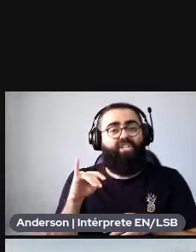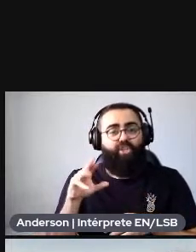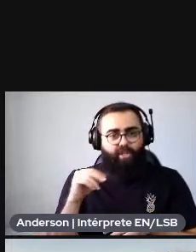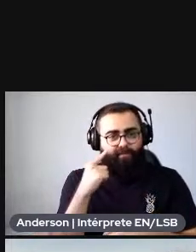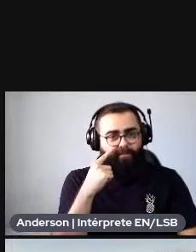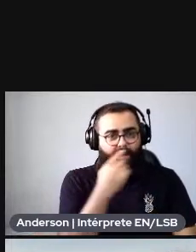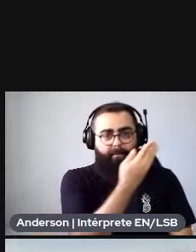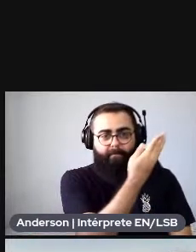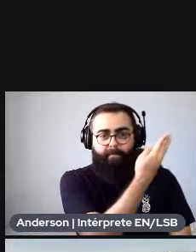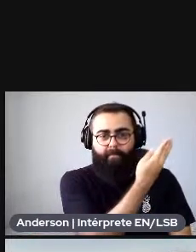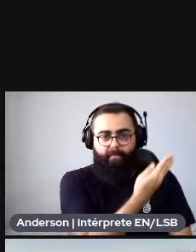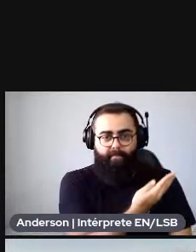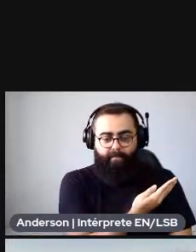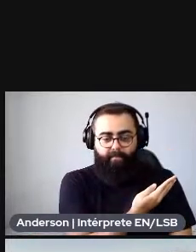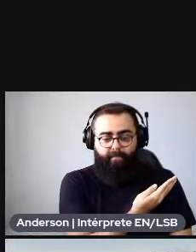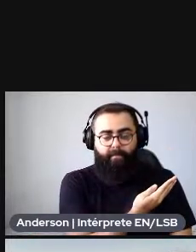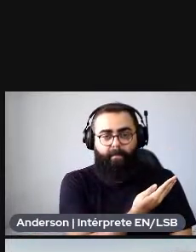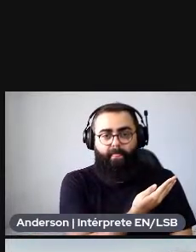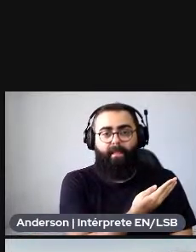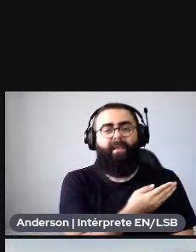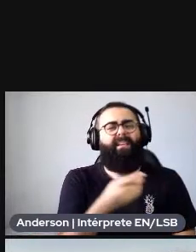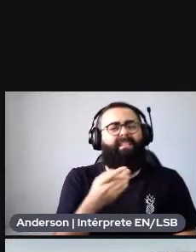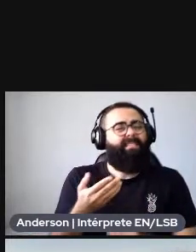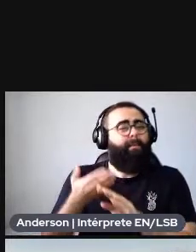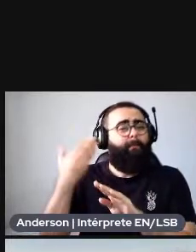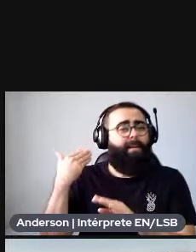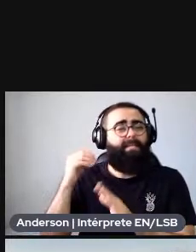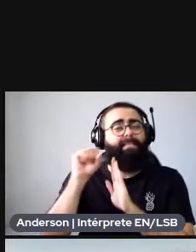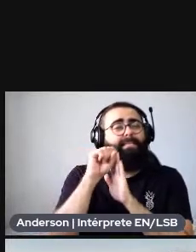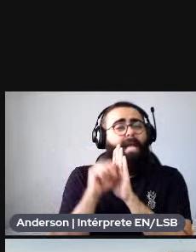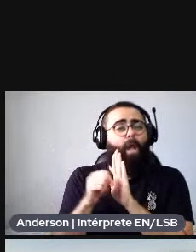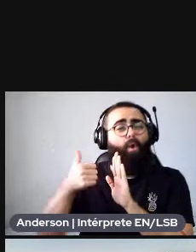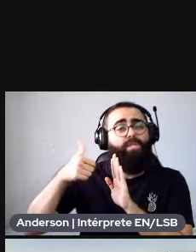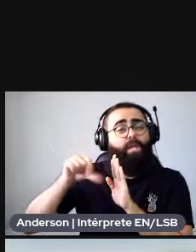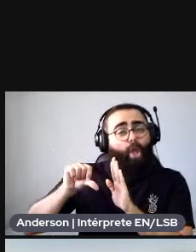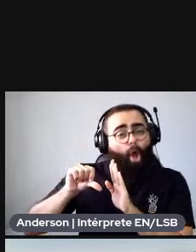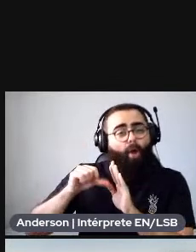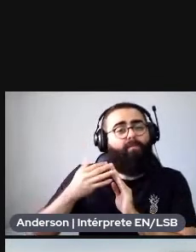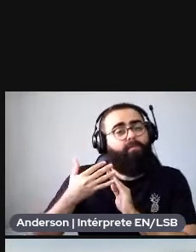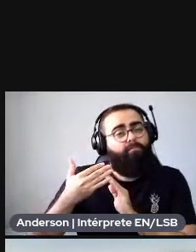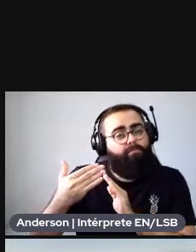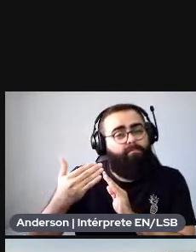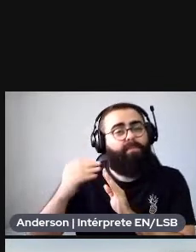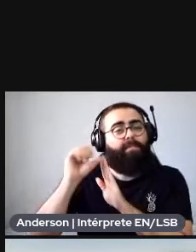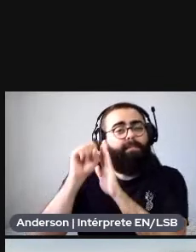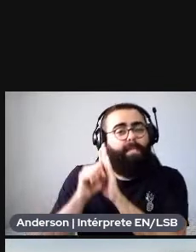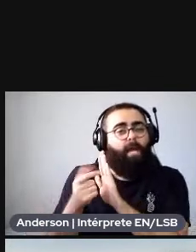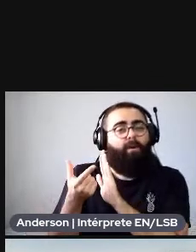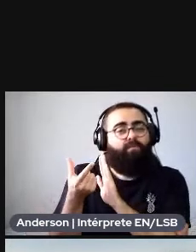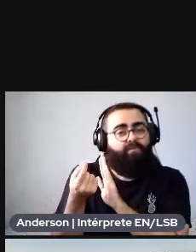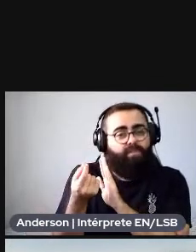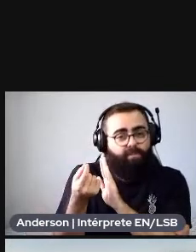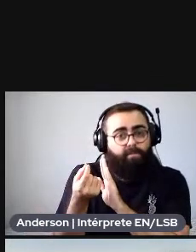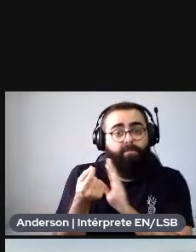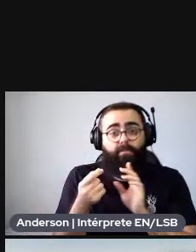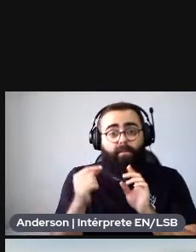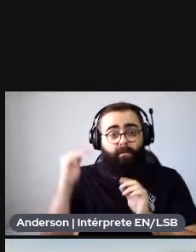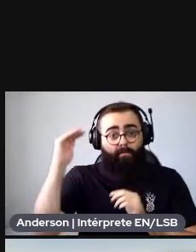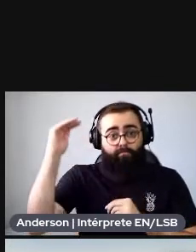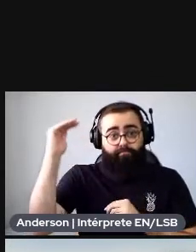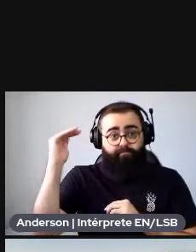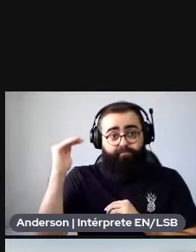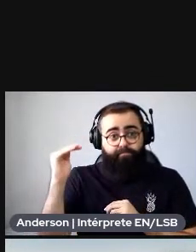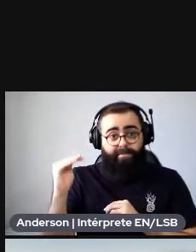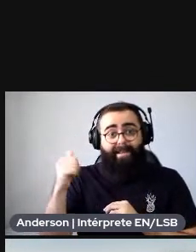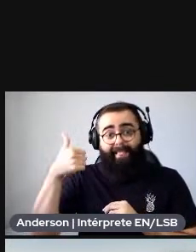in fact, already from the 19th century on, so the same infinitives, they appear with high